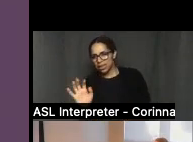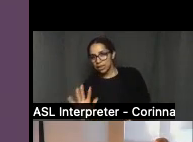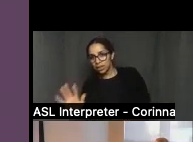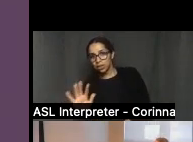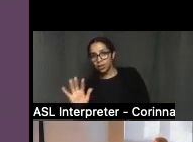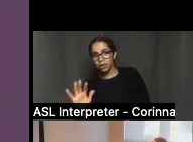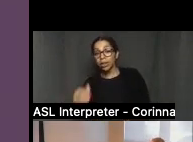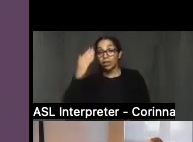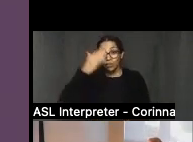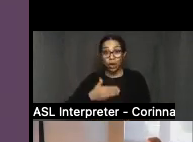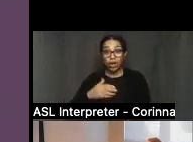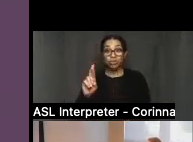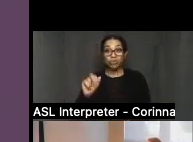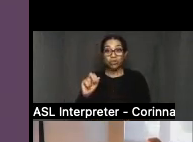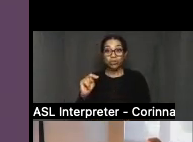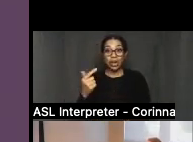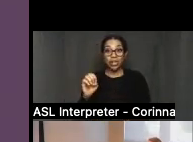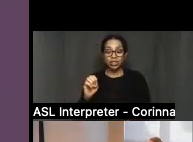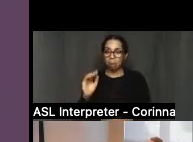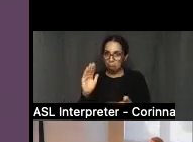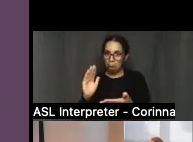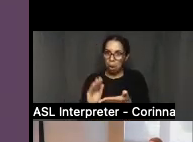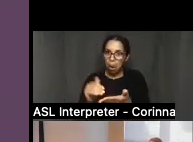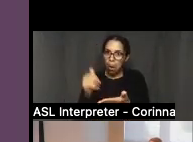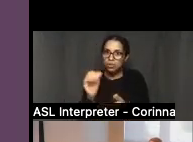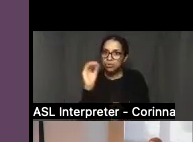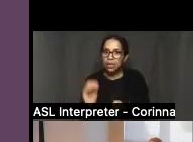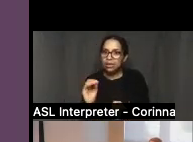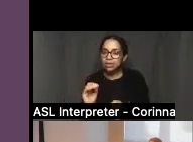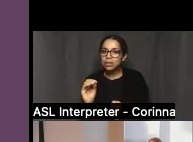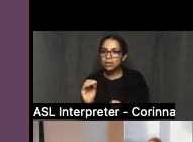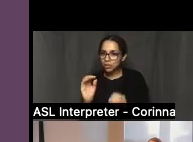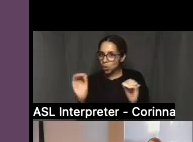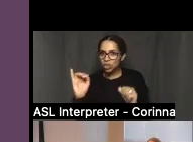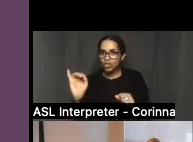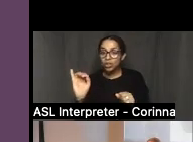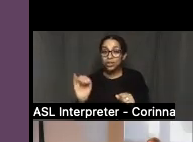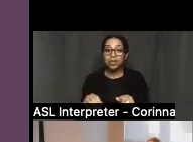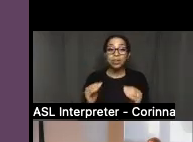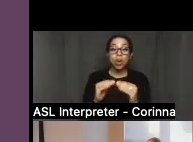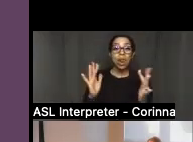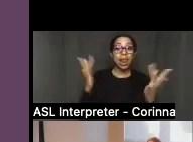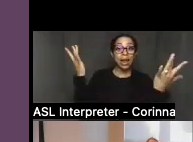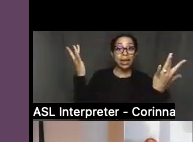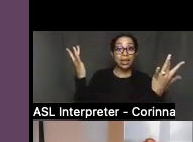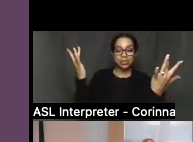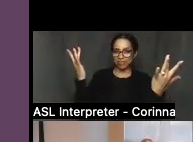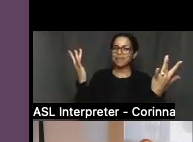Front Range, we have some of the lowest rates of uninsurance. In those lighter shaded areas, we have higher rates of